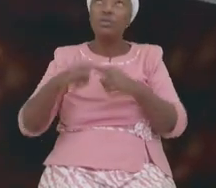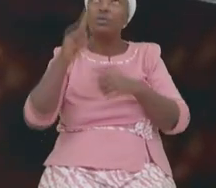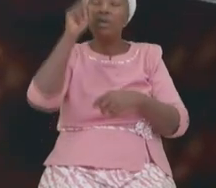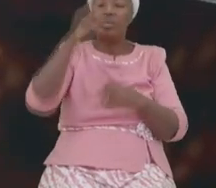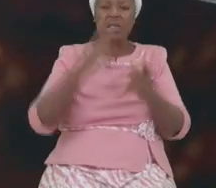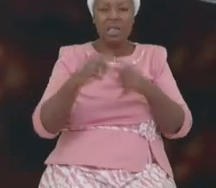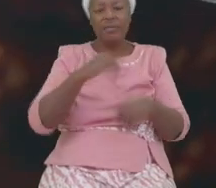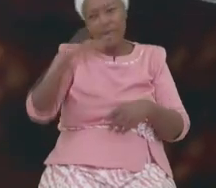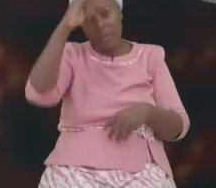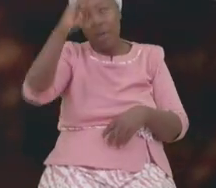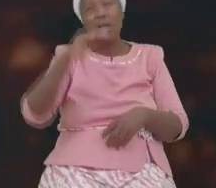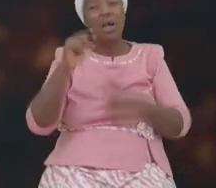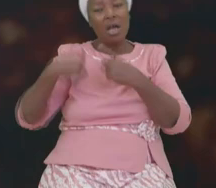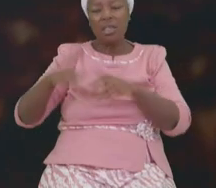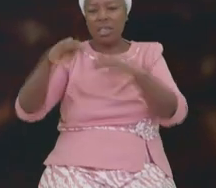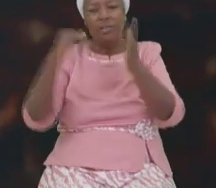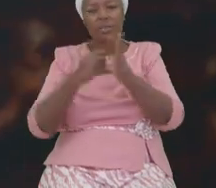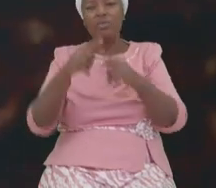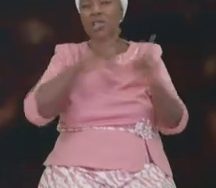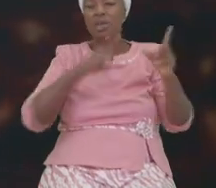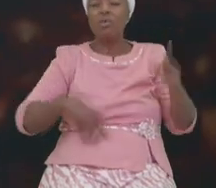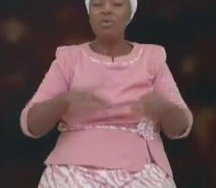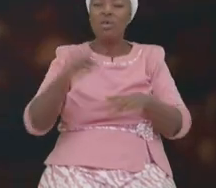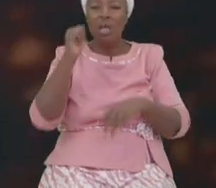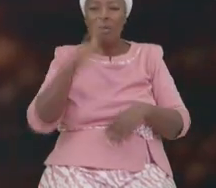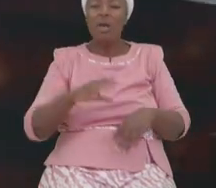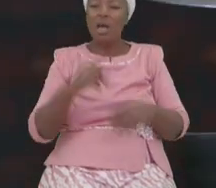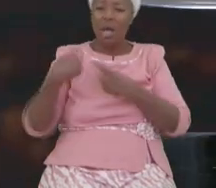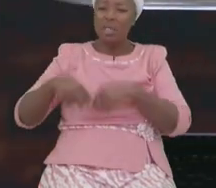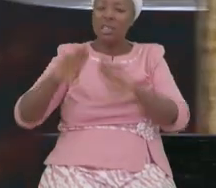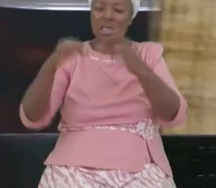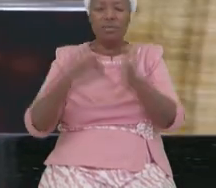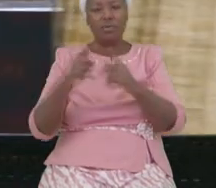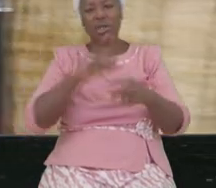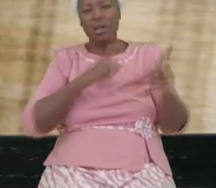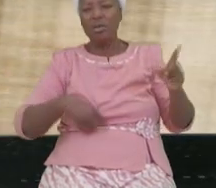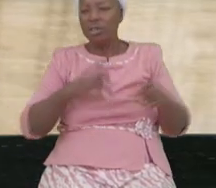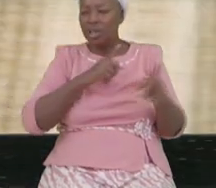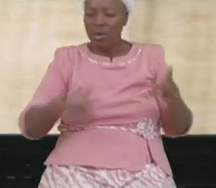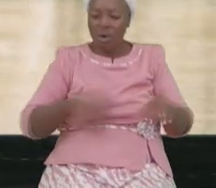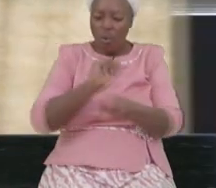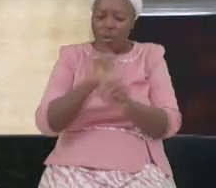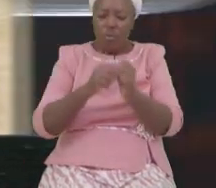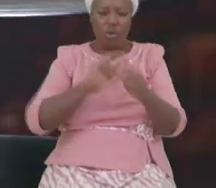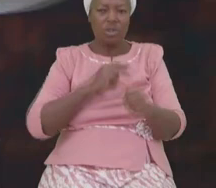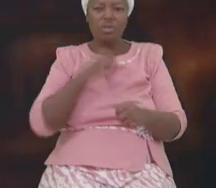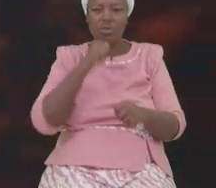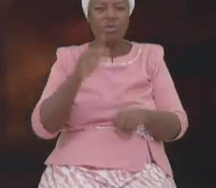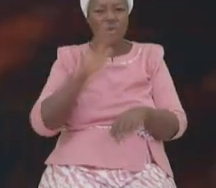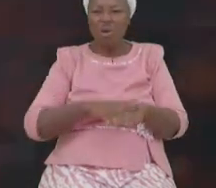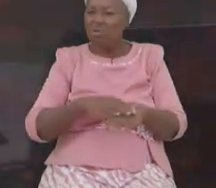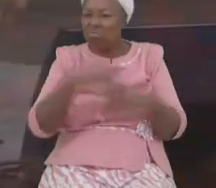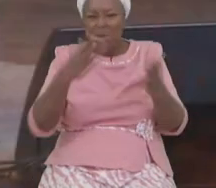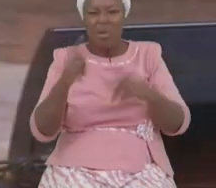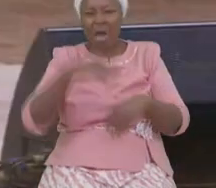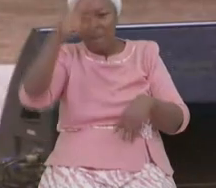give your heart to me. If a male heart, give your heart to me. The Lord deals with us us, not on the basis of gender, not on